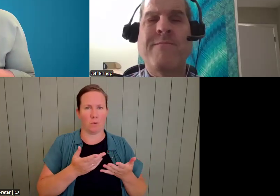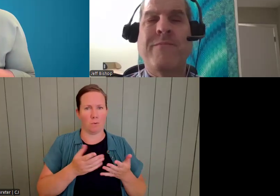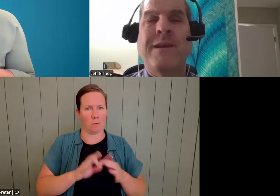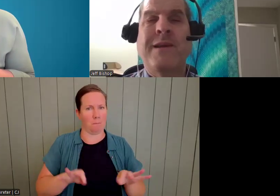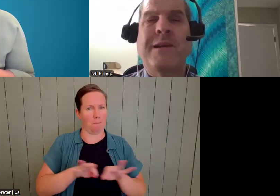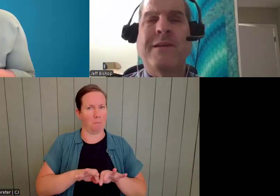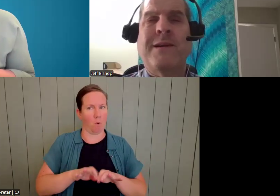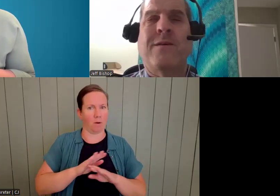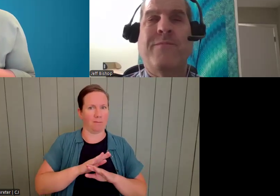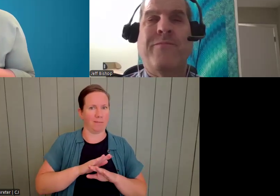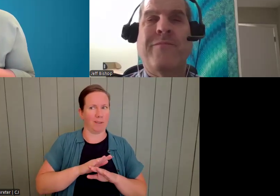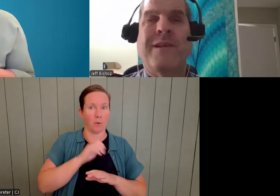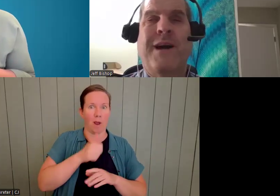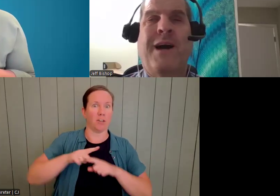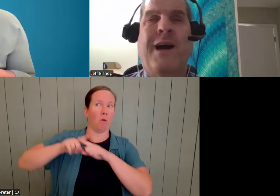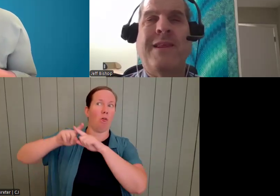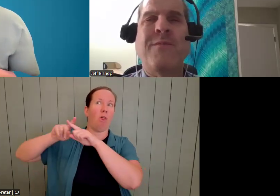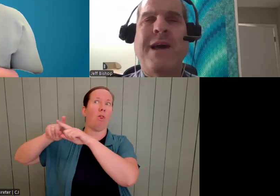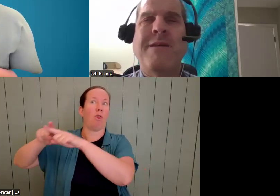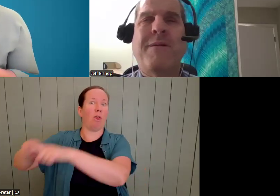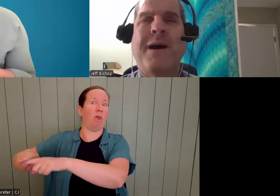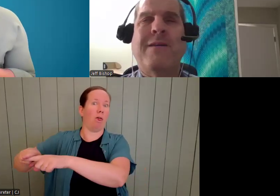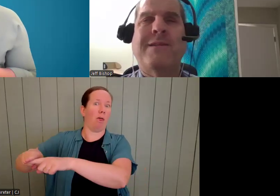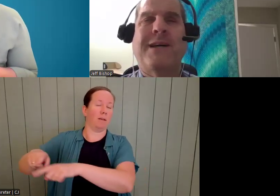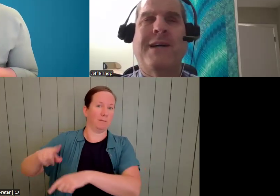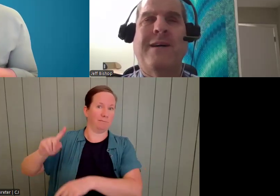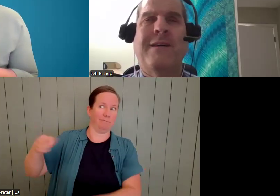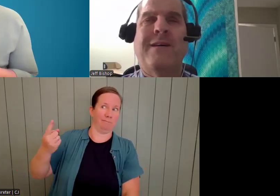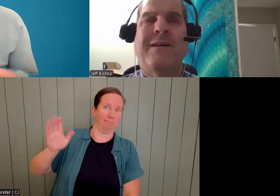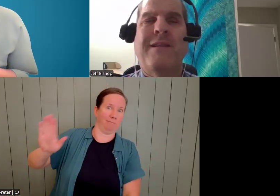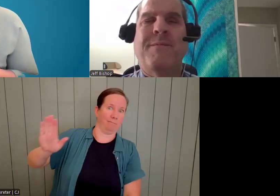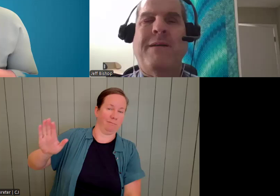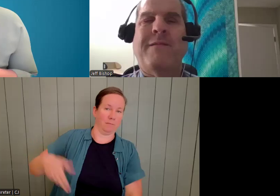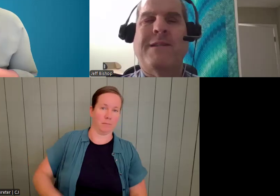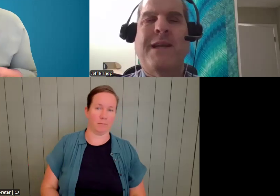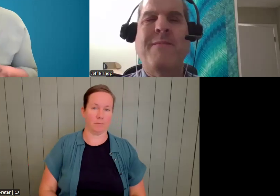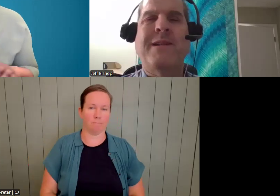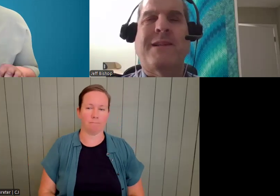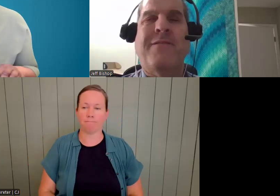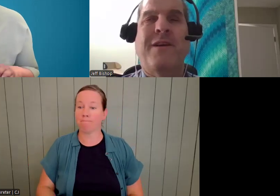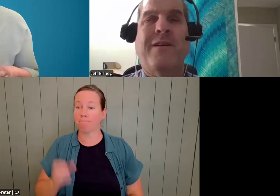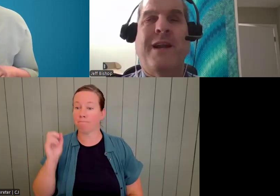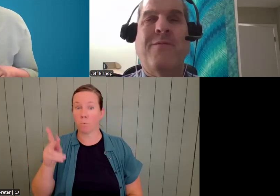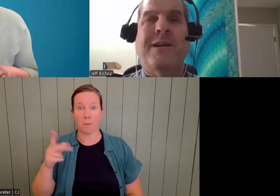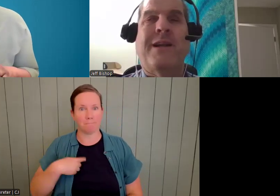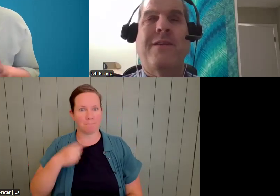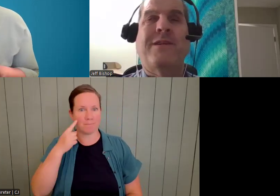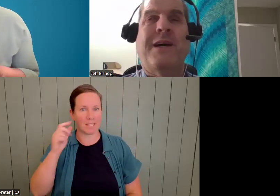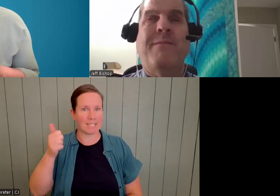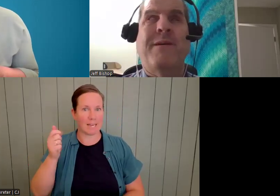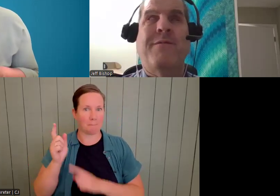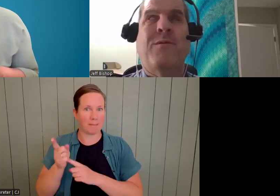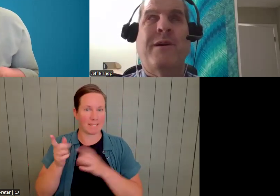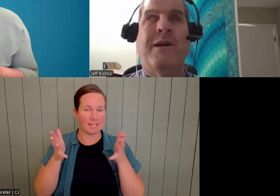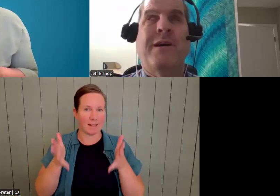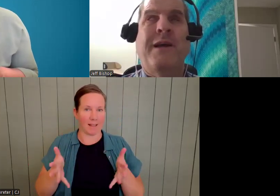Okay. So I think we have about 10 minutes left here, and I wanted to leave